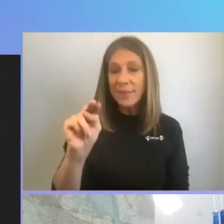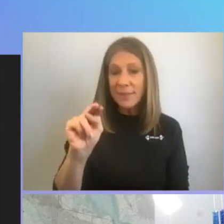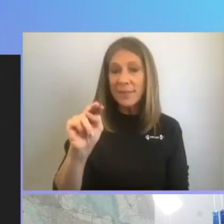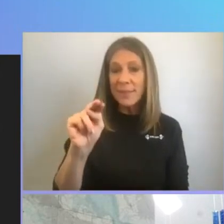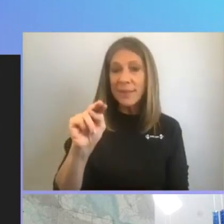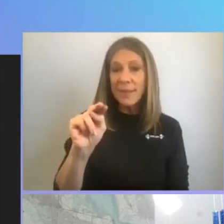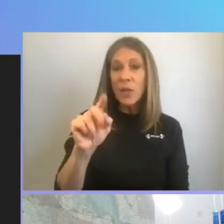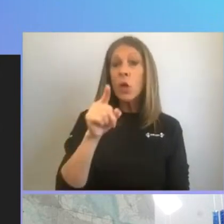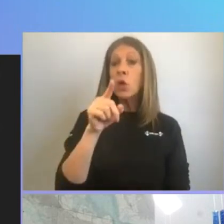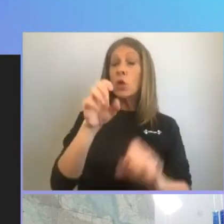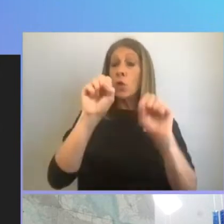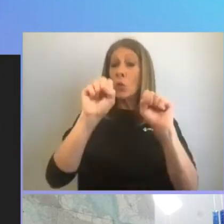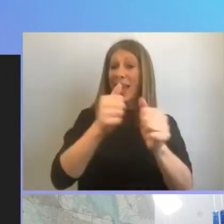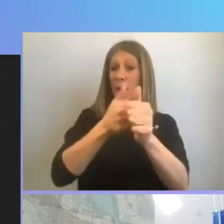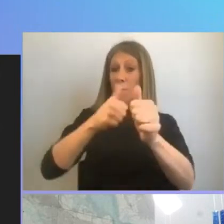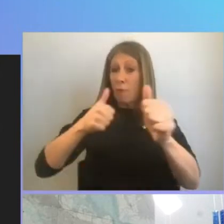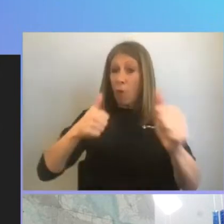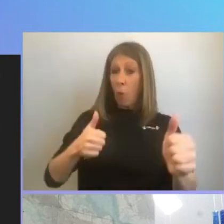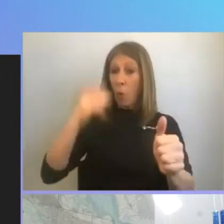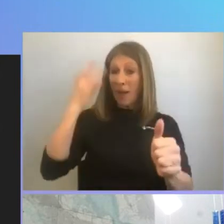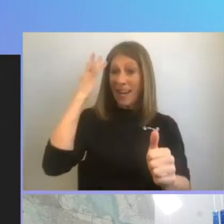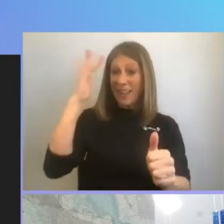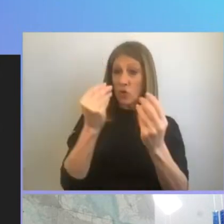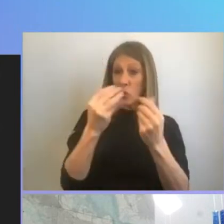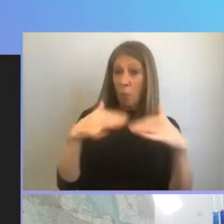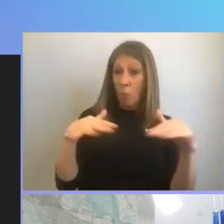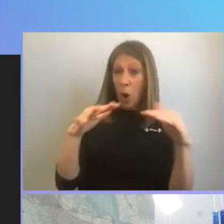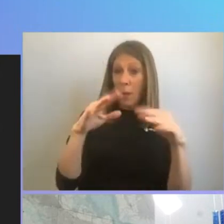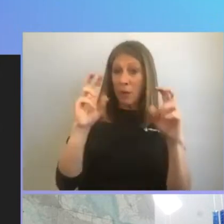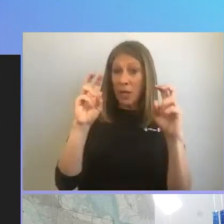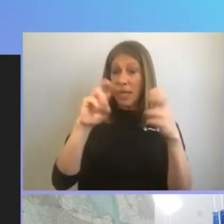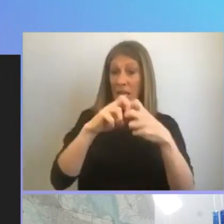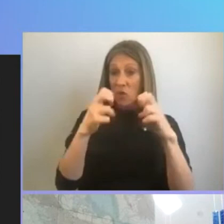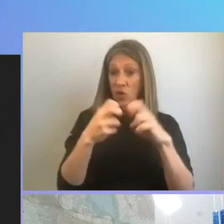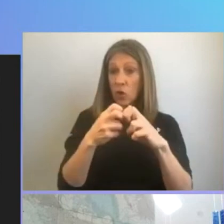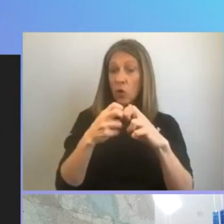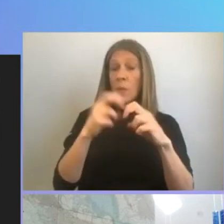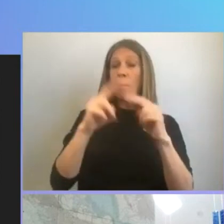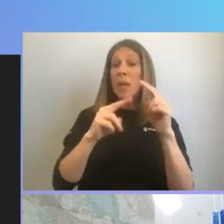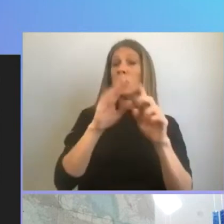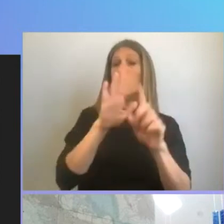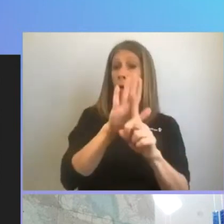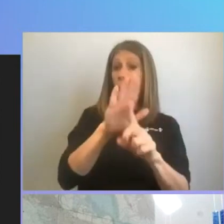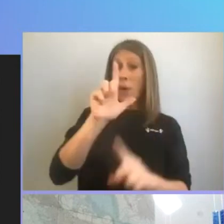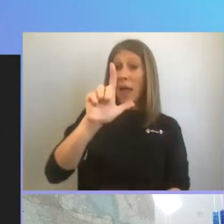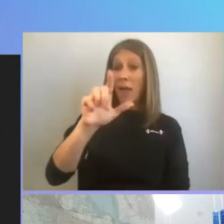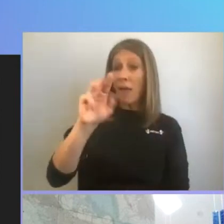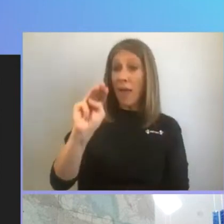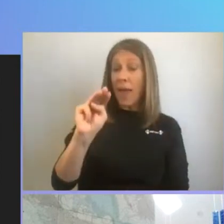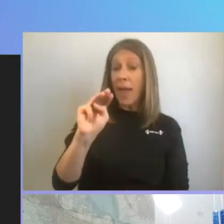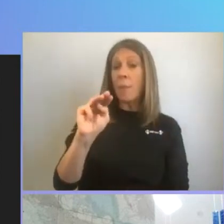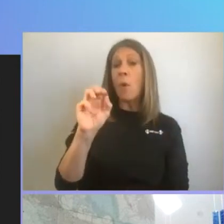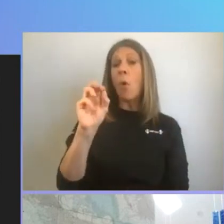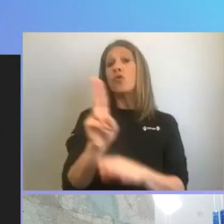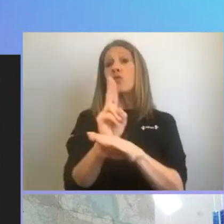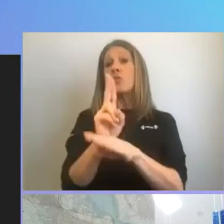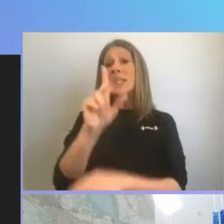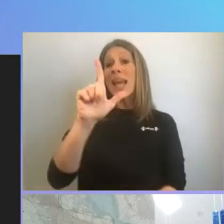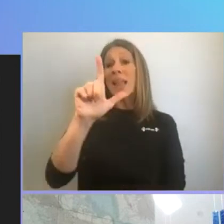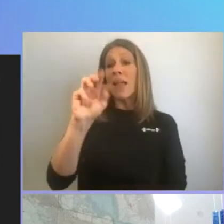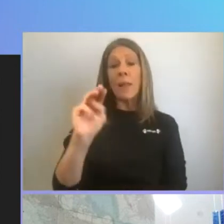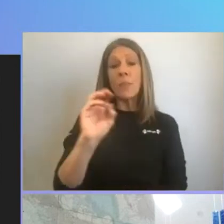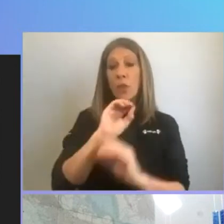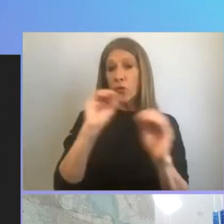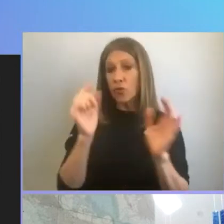So you can avoid the intellectual property issues by building your own LLM or using an LLM that guarantees that there's no